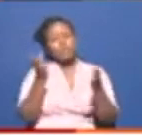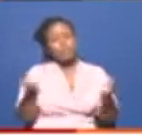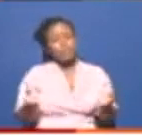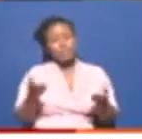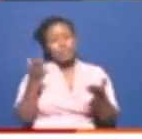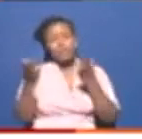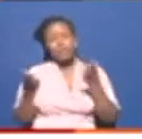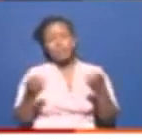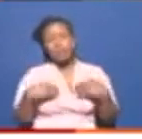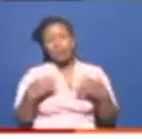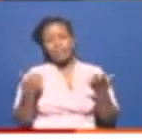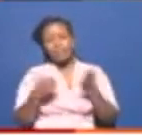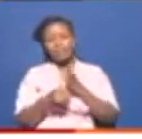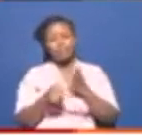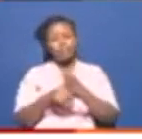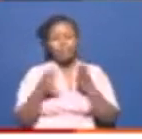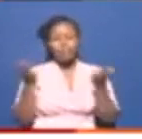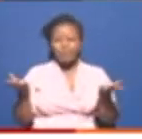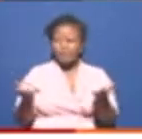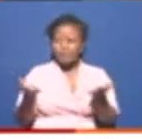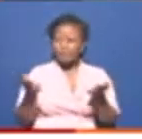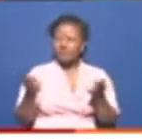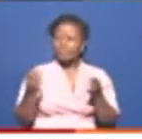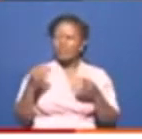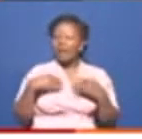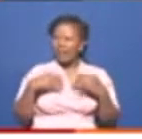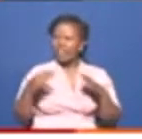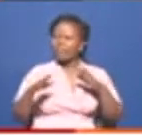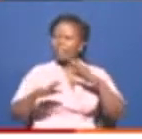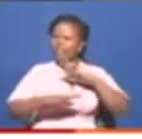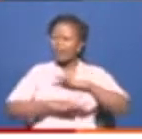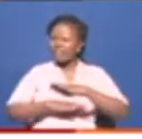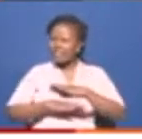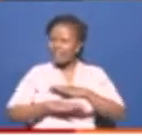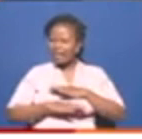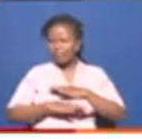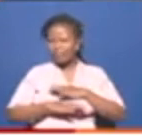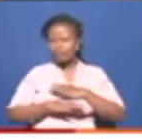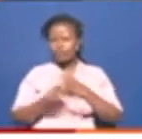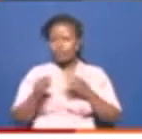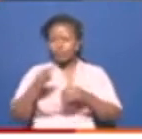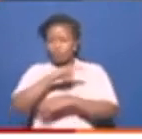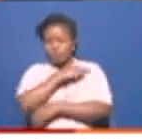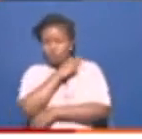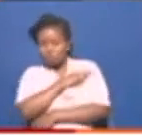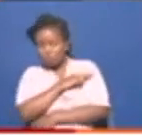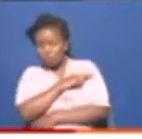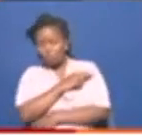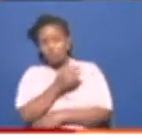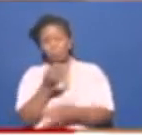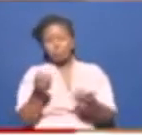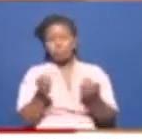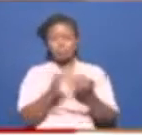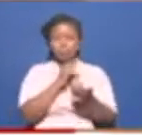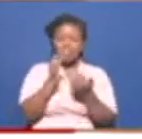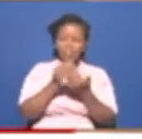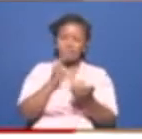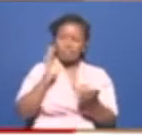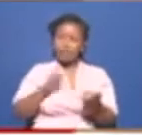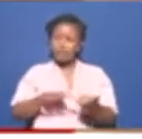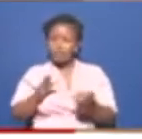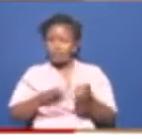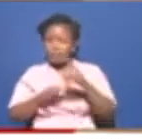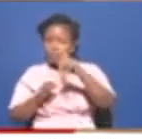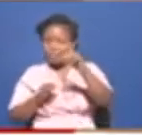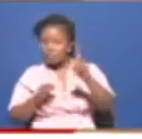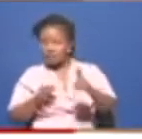doing transplants here in Kenya. Do we have enough or sufficient facilities to cater for these women? Wow, the